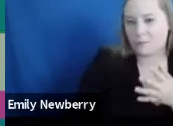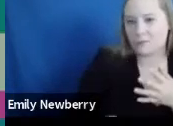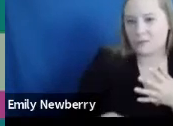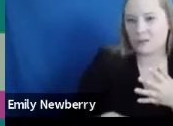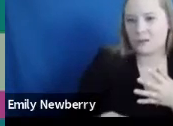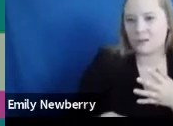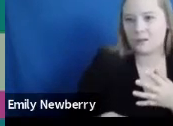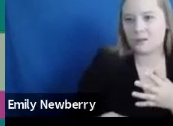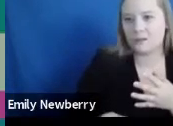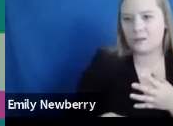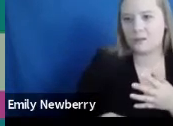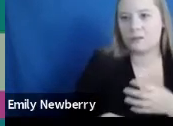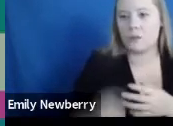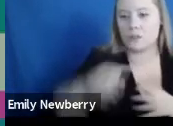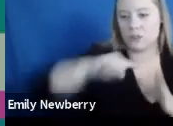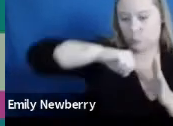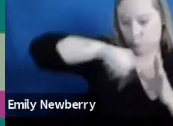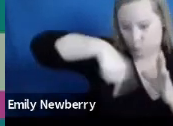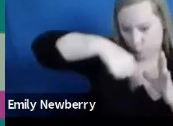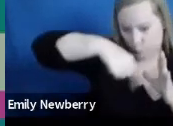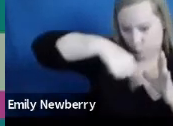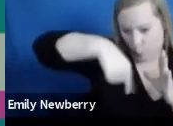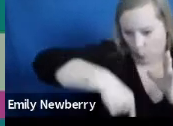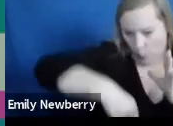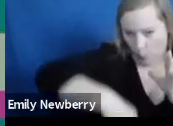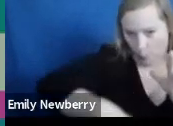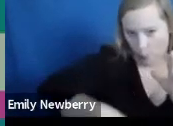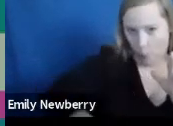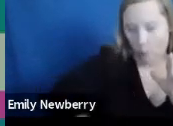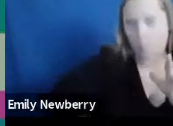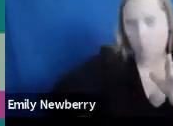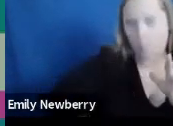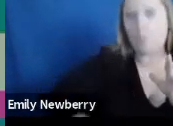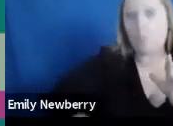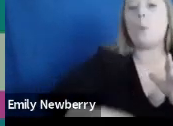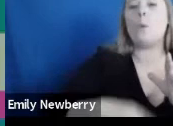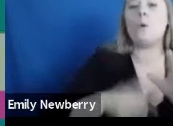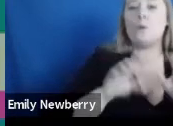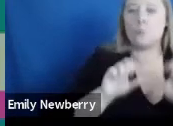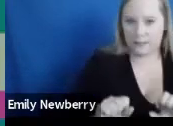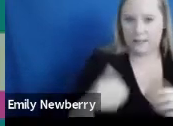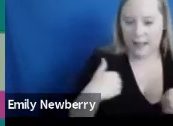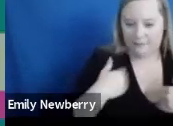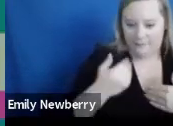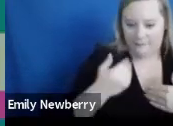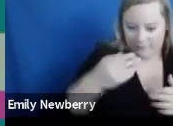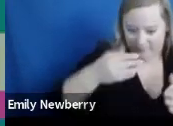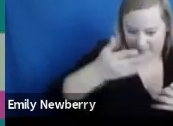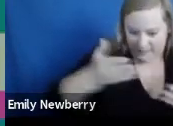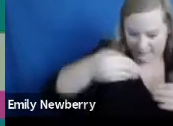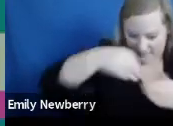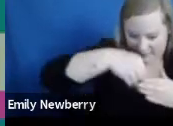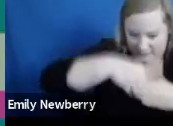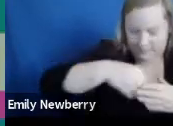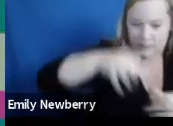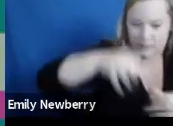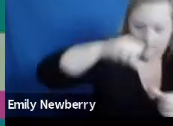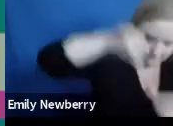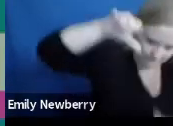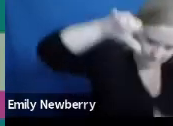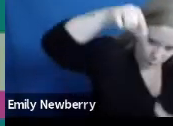BLM would be to drill a hole into the covering plate. We could get some instrumentation down there to get things like the depth of water